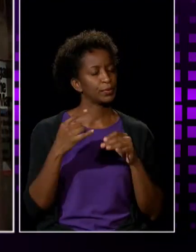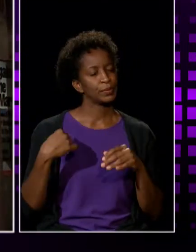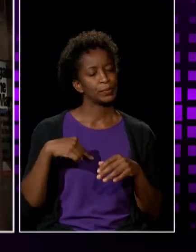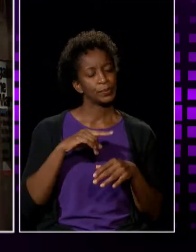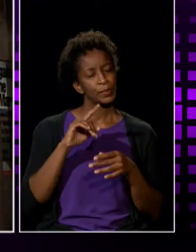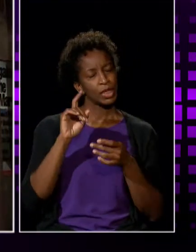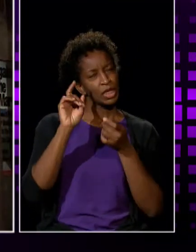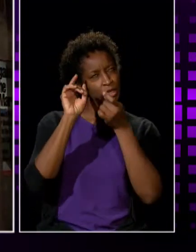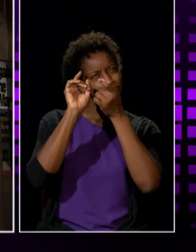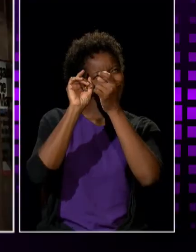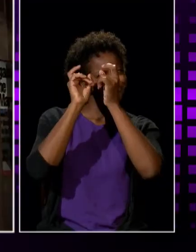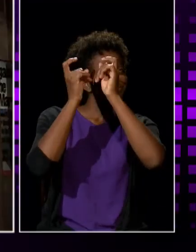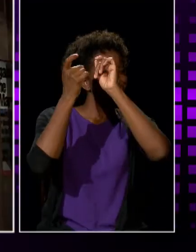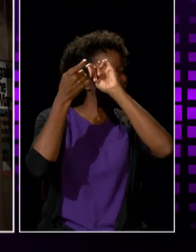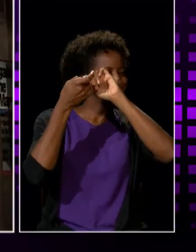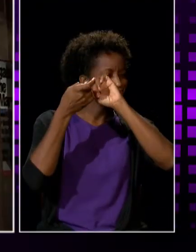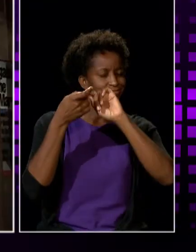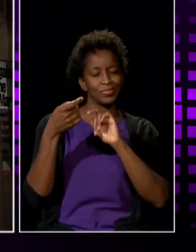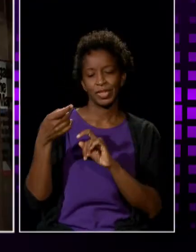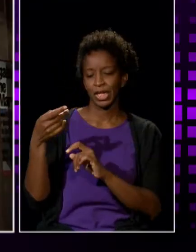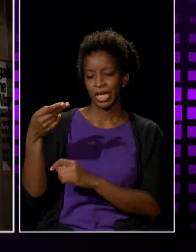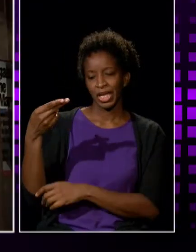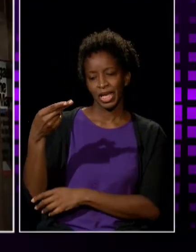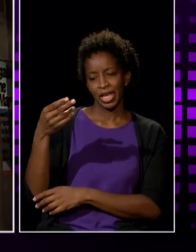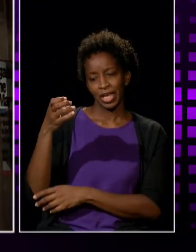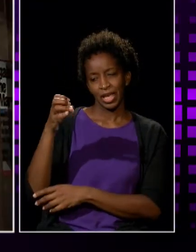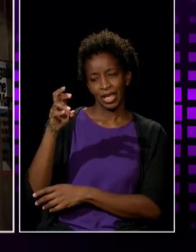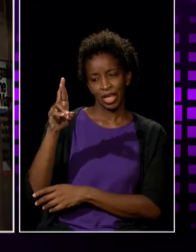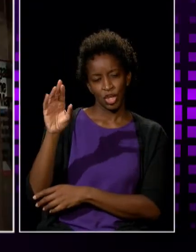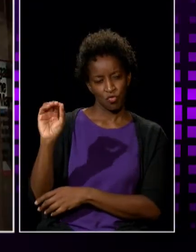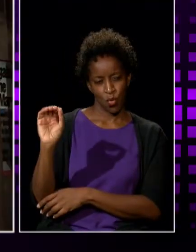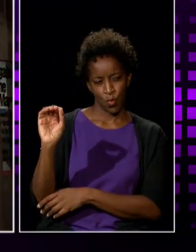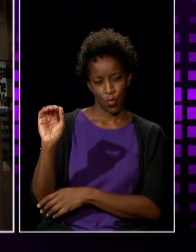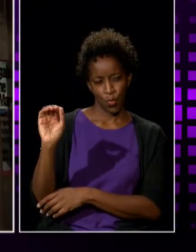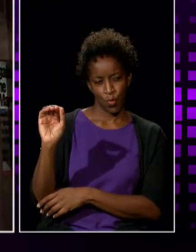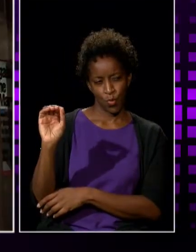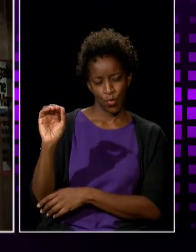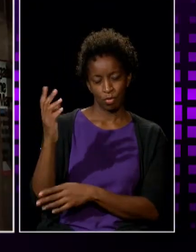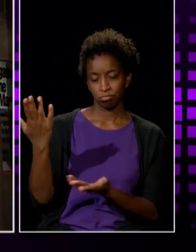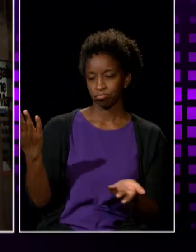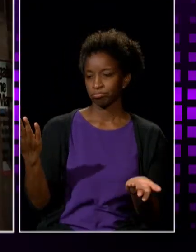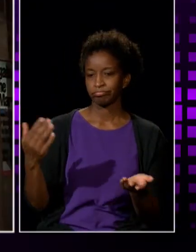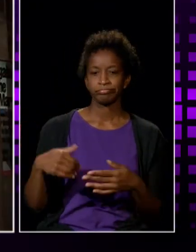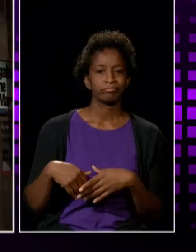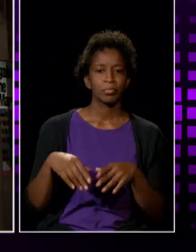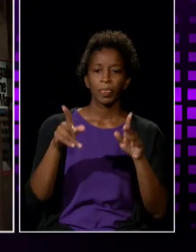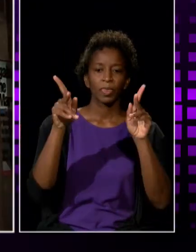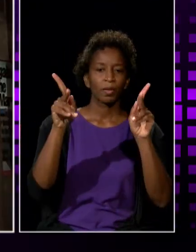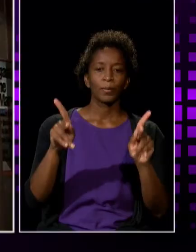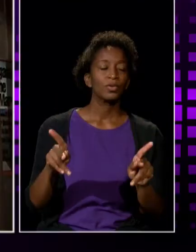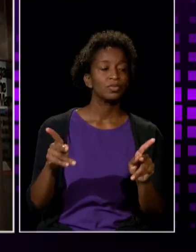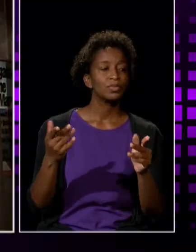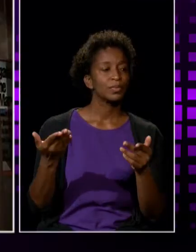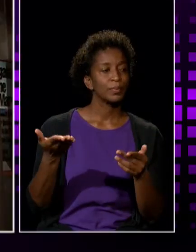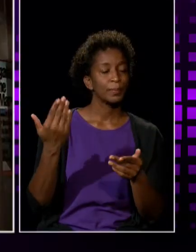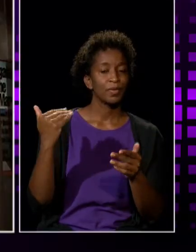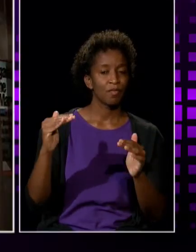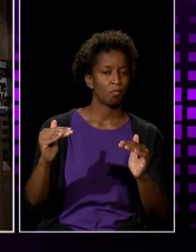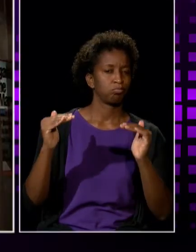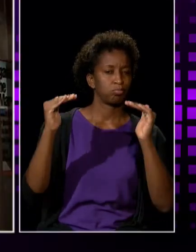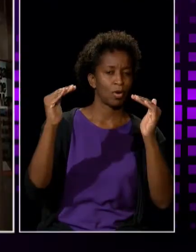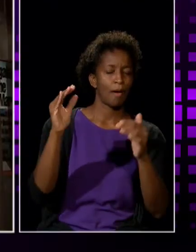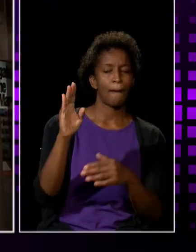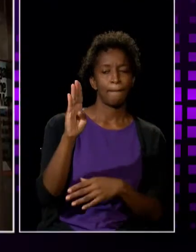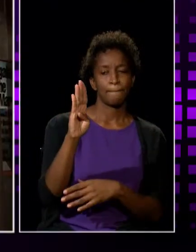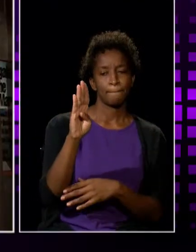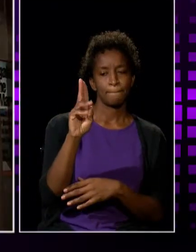heroine. In terms of persons like the Right Excellent Bassa, I certainly hope that we will never have to